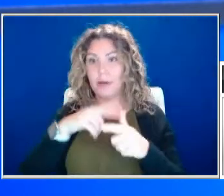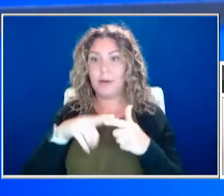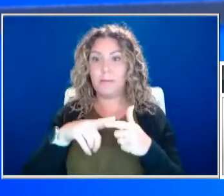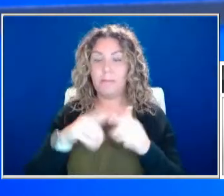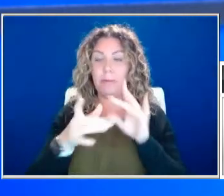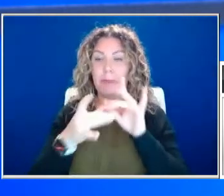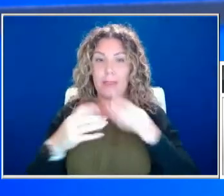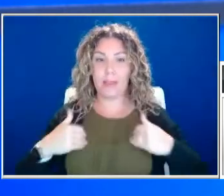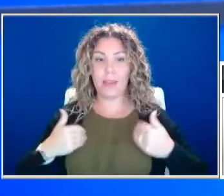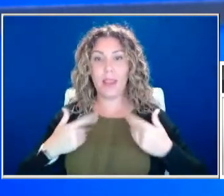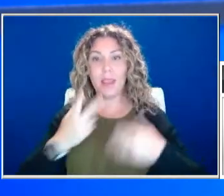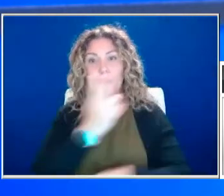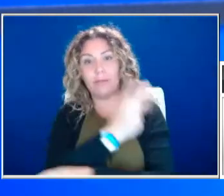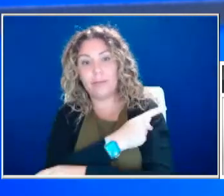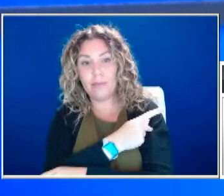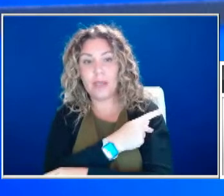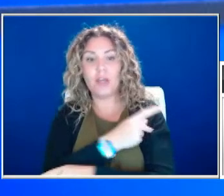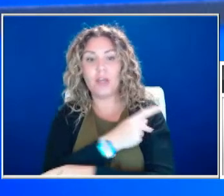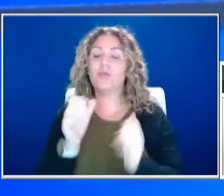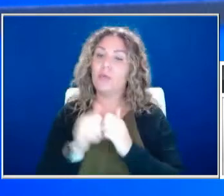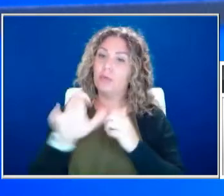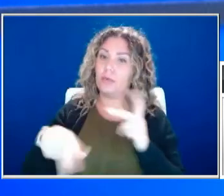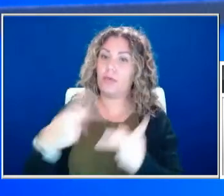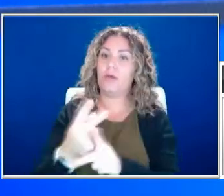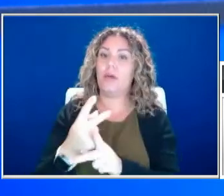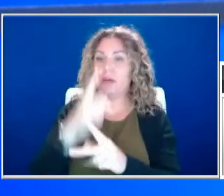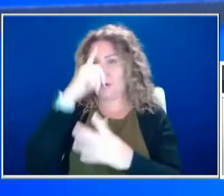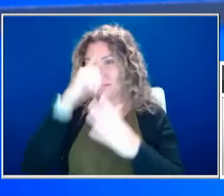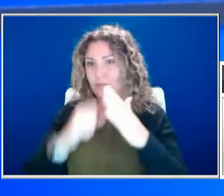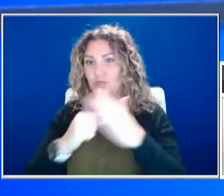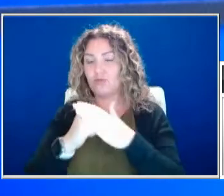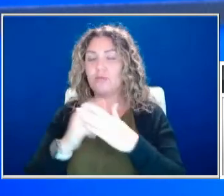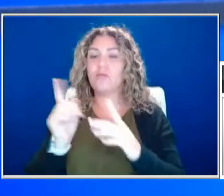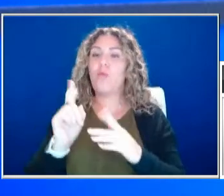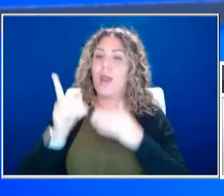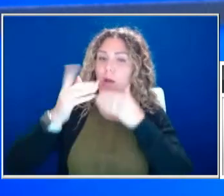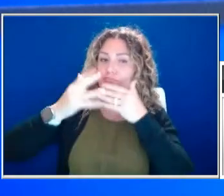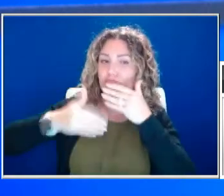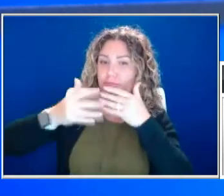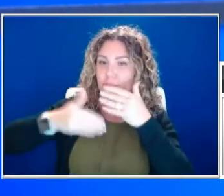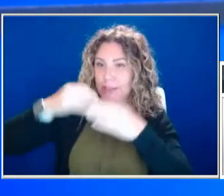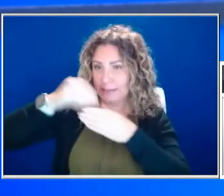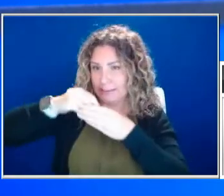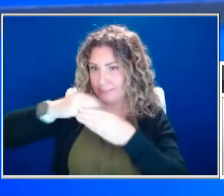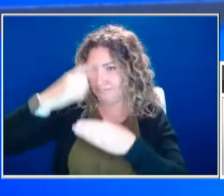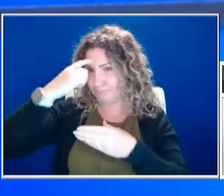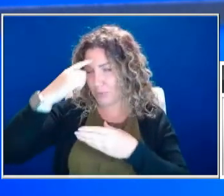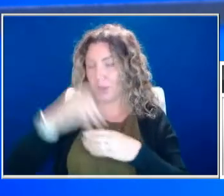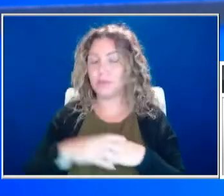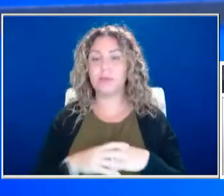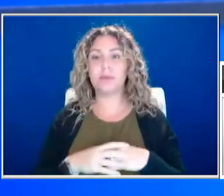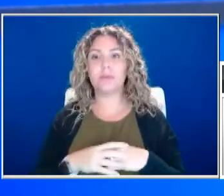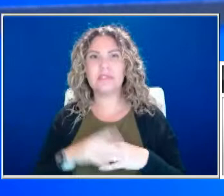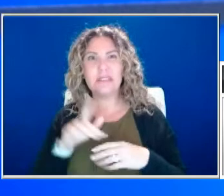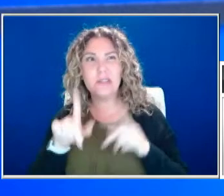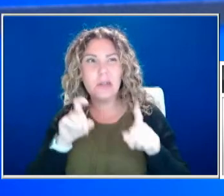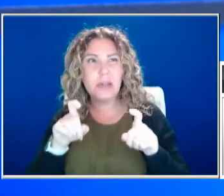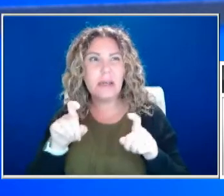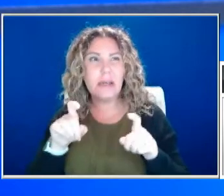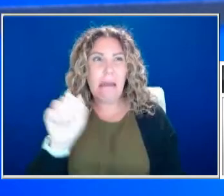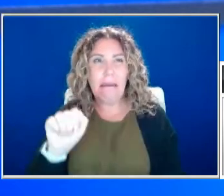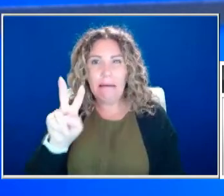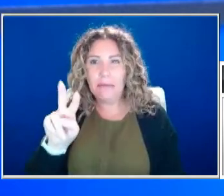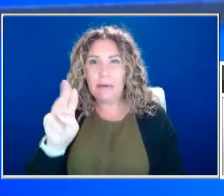that presents that way with that kind of a stroke where it's a hemorrhage in the brain, you really got to question, is it an AVM or is it